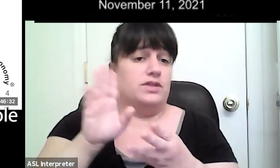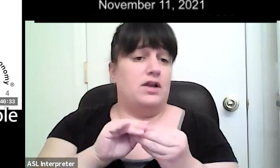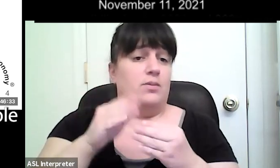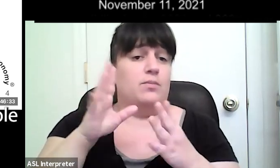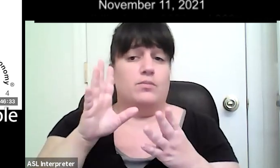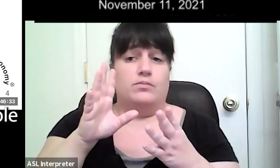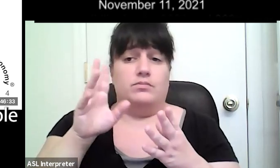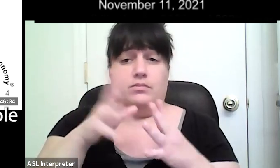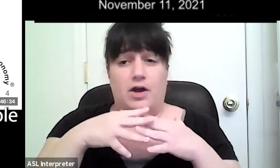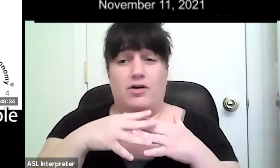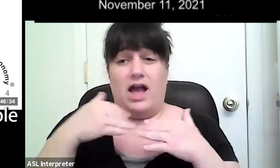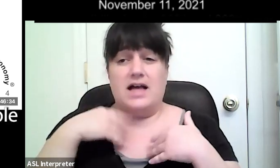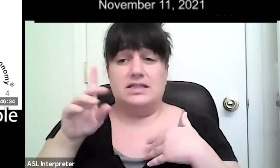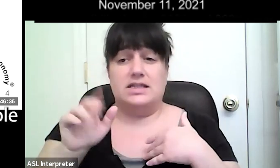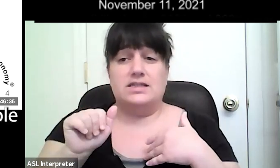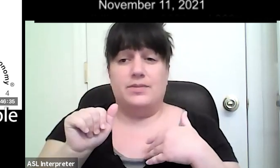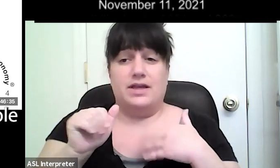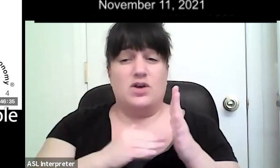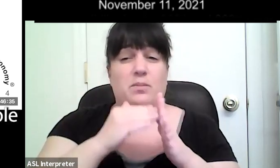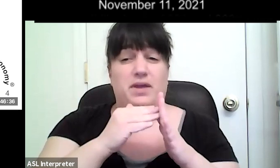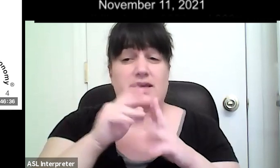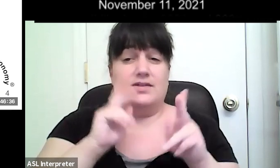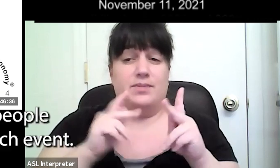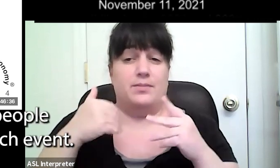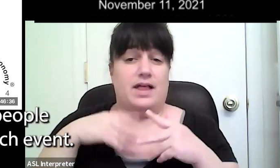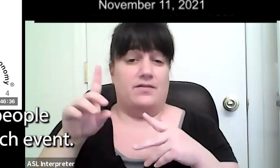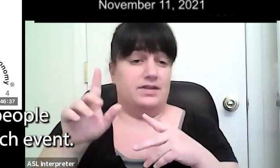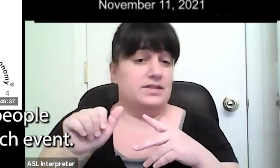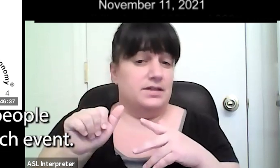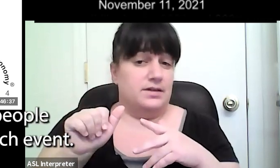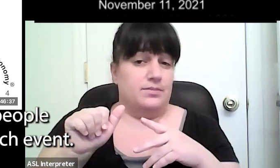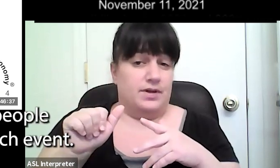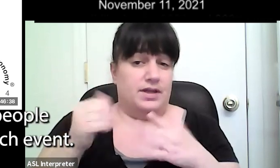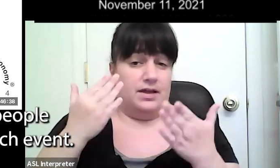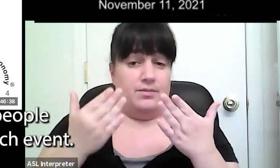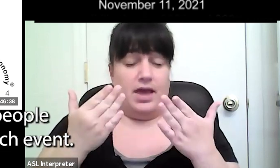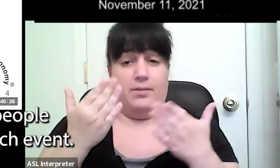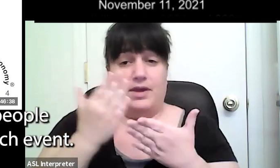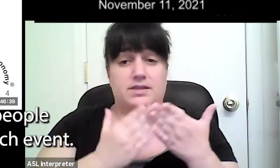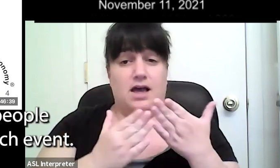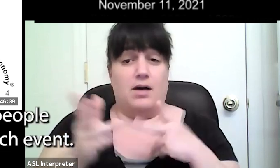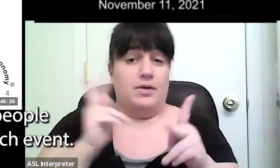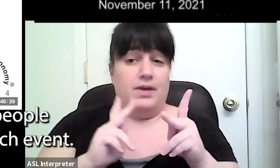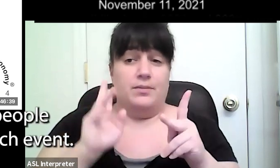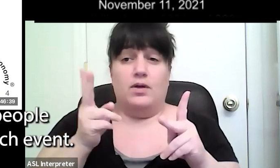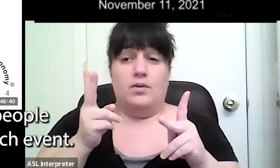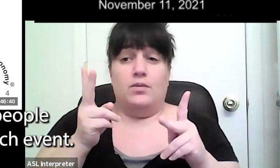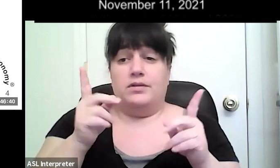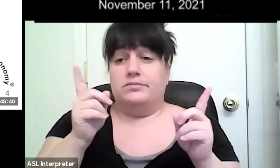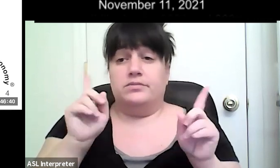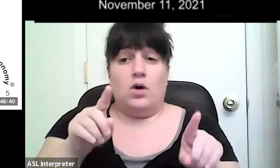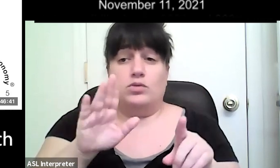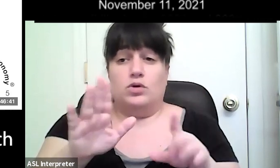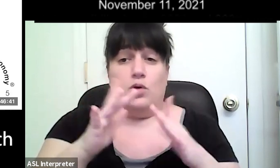disability. So there are millions of people with a disability, and these may be some of the people who will be coming to your outreach